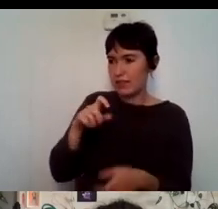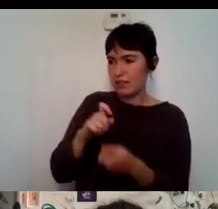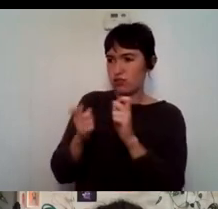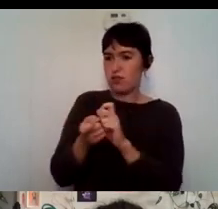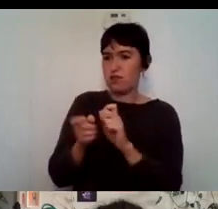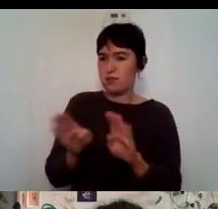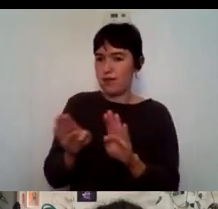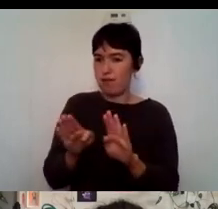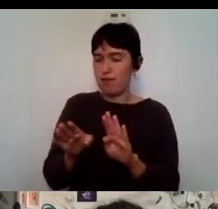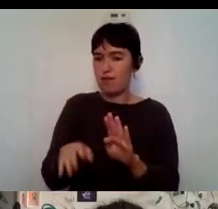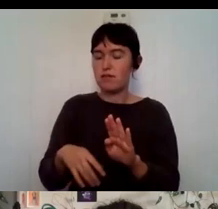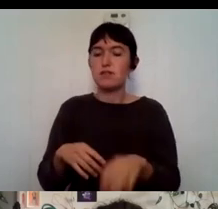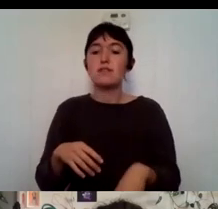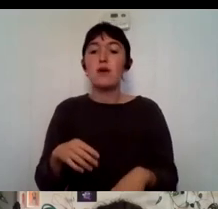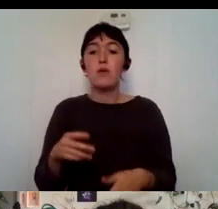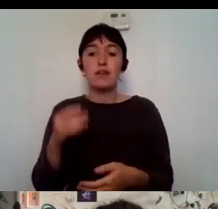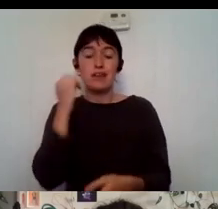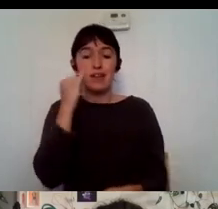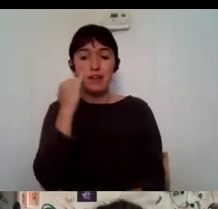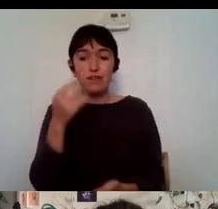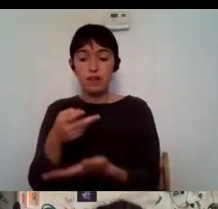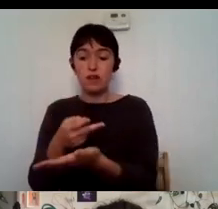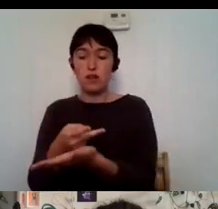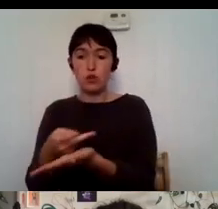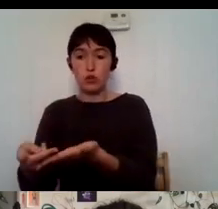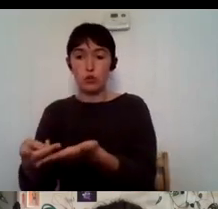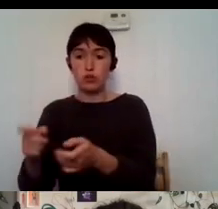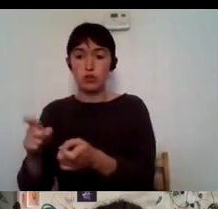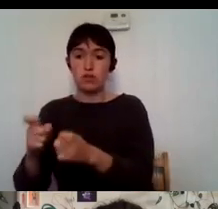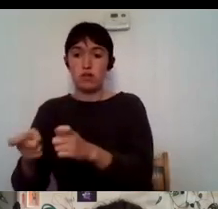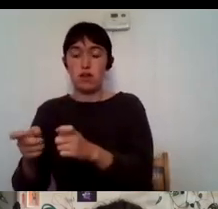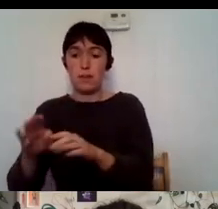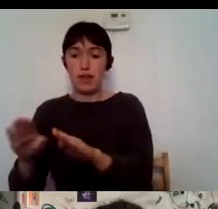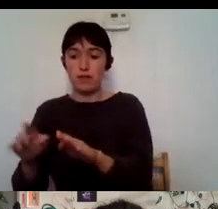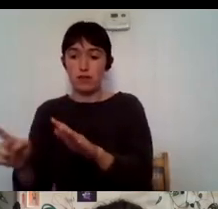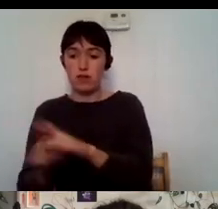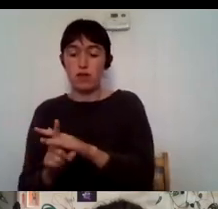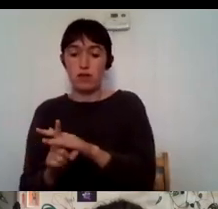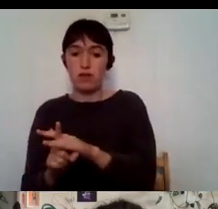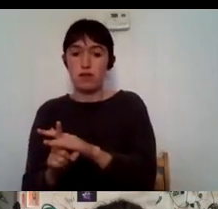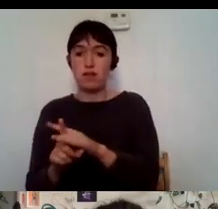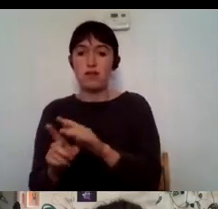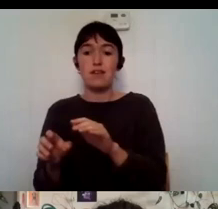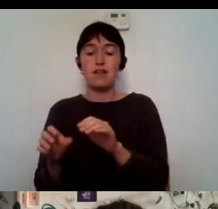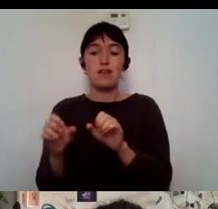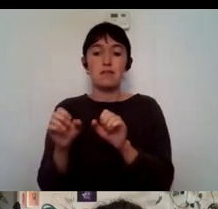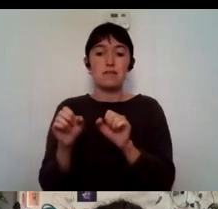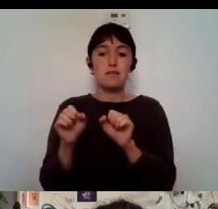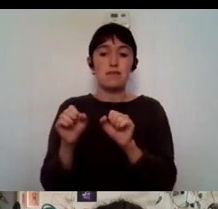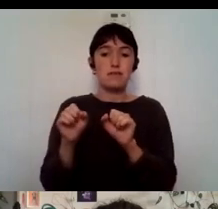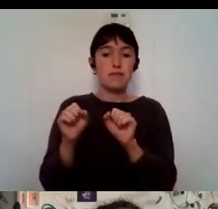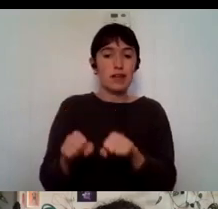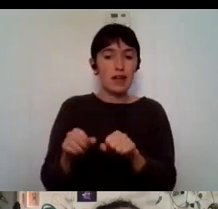behavior, for example, might come on in a strategy game, but it doesn't necessarily come on in a random